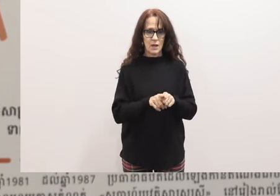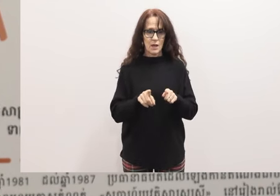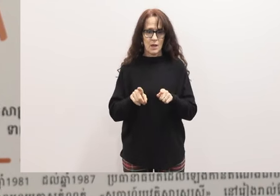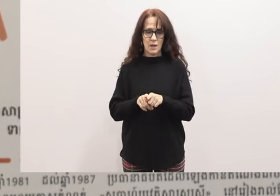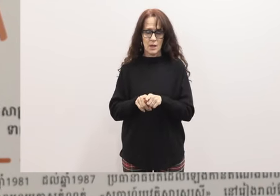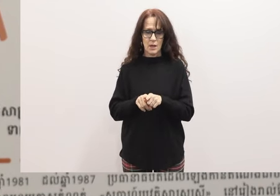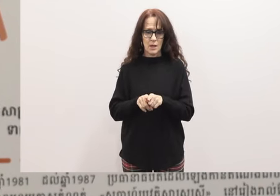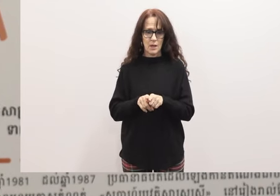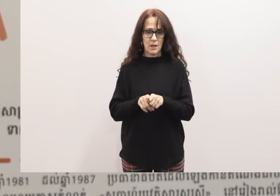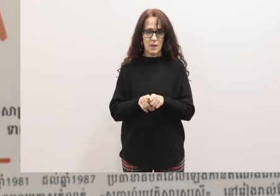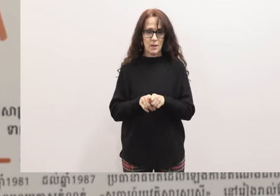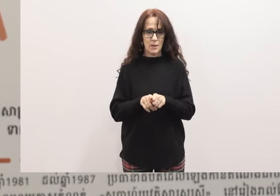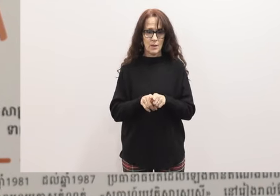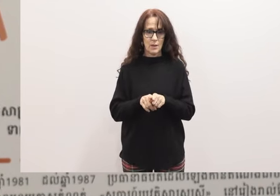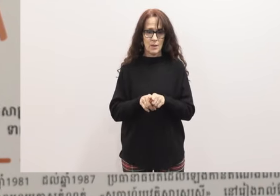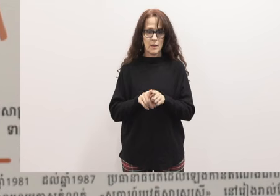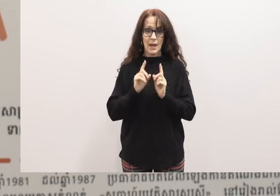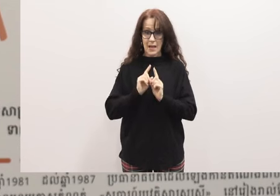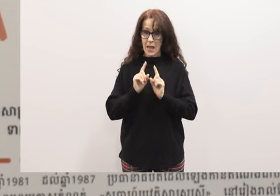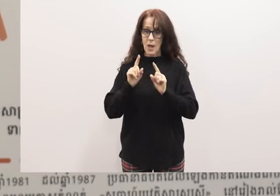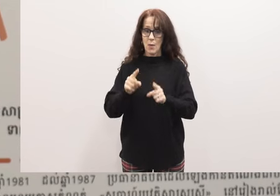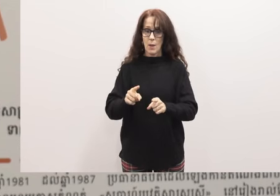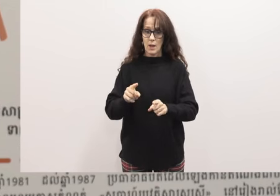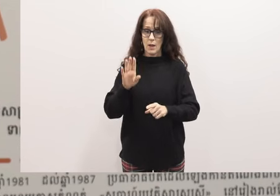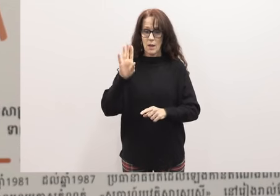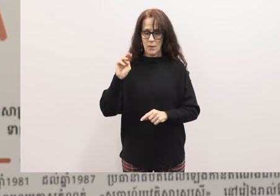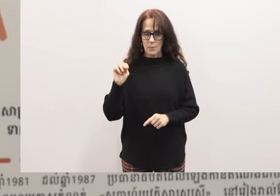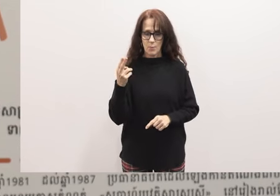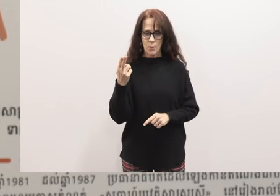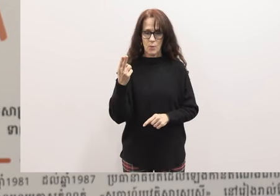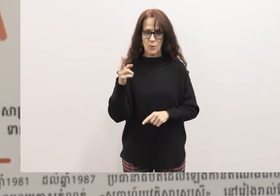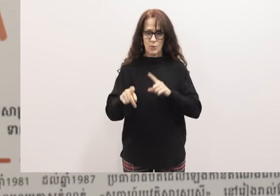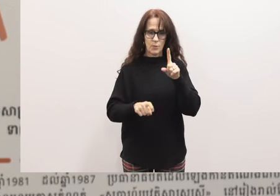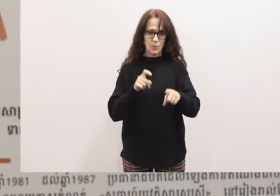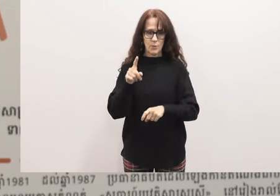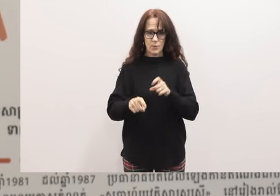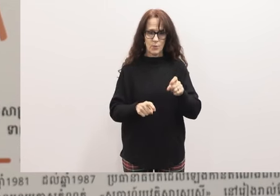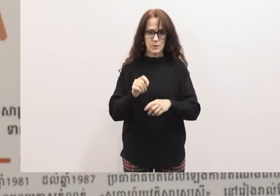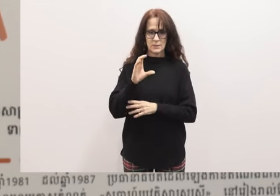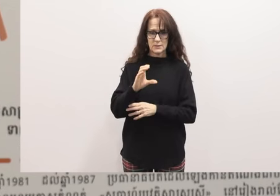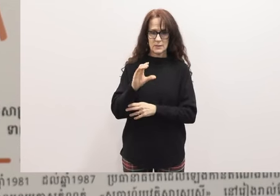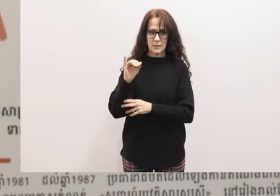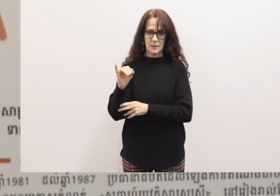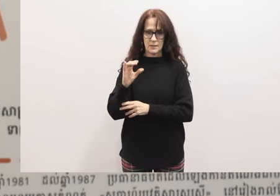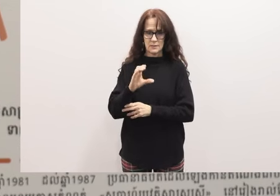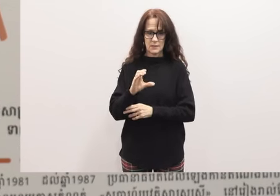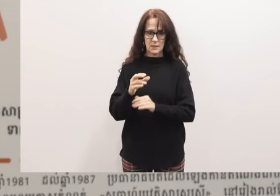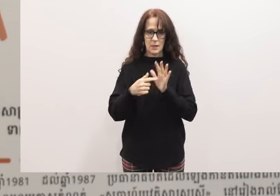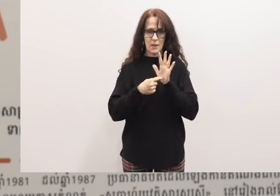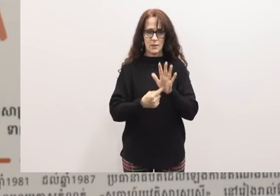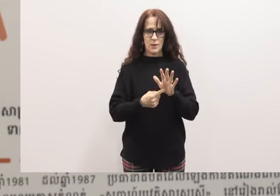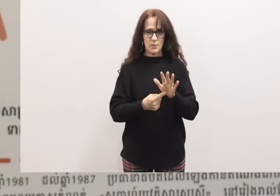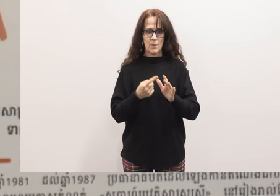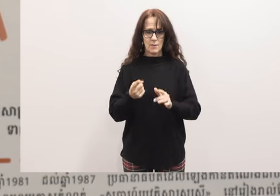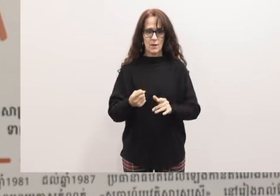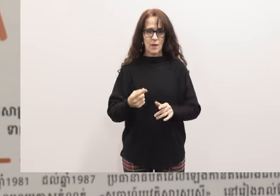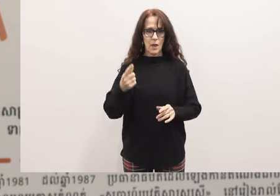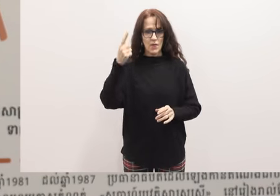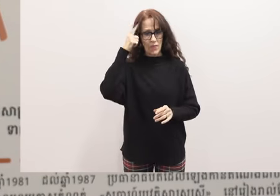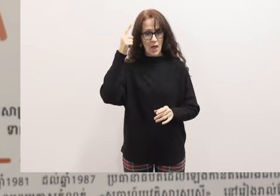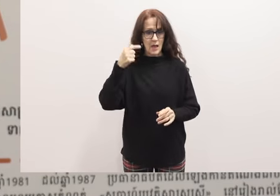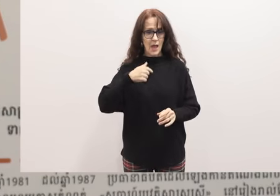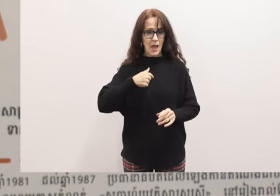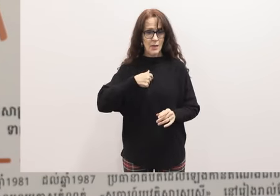to gone to the booth to inquire about CIC, and the rep there thought that I was a